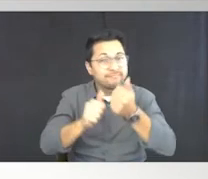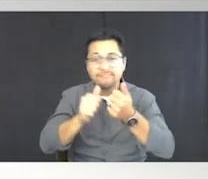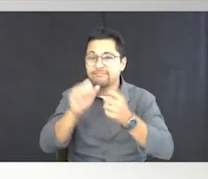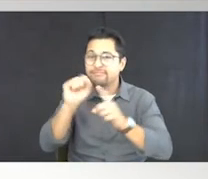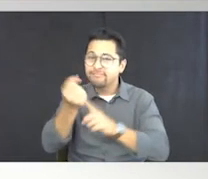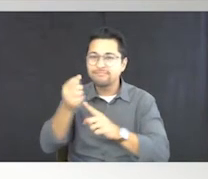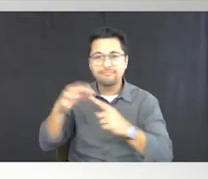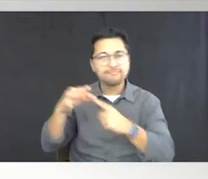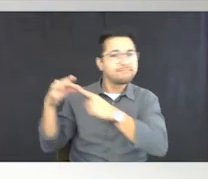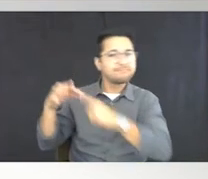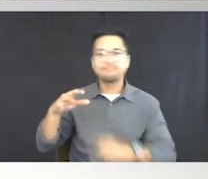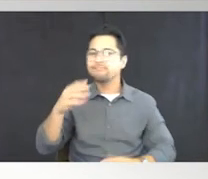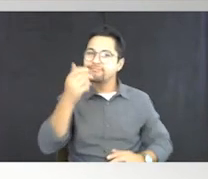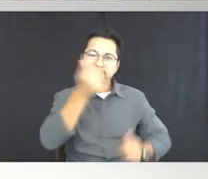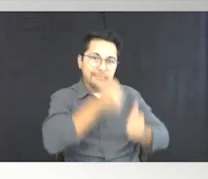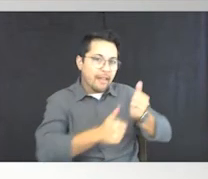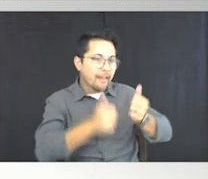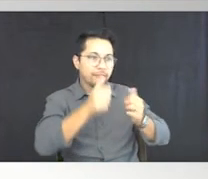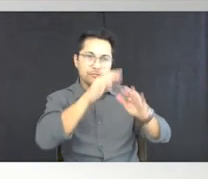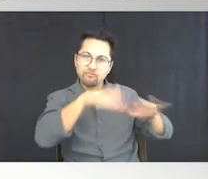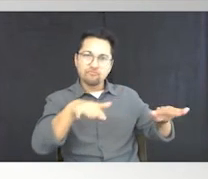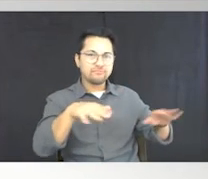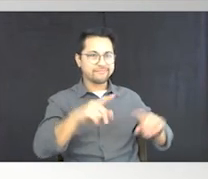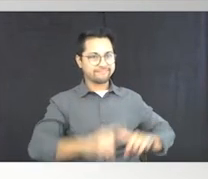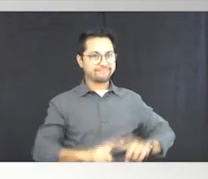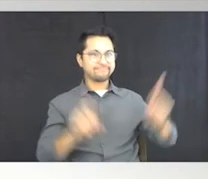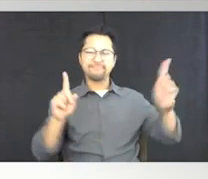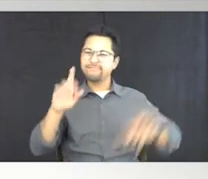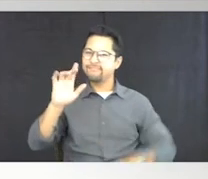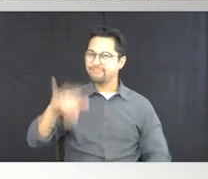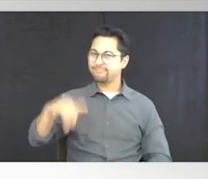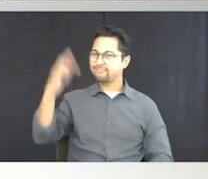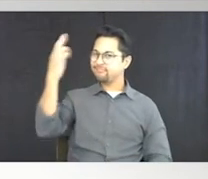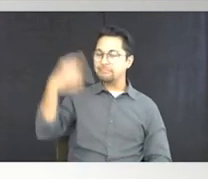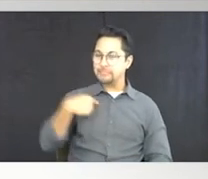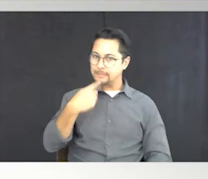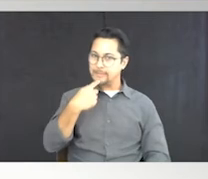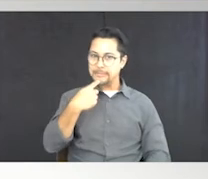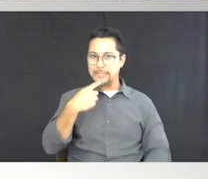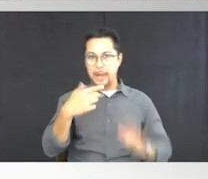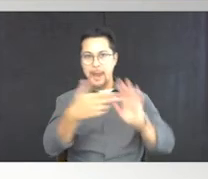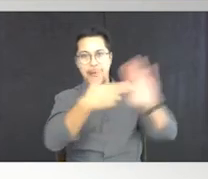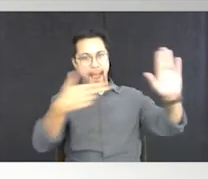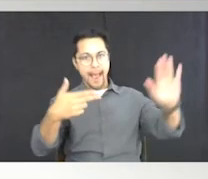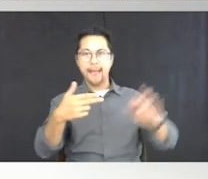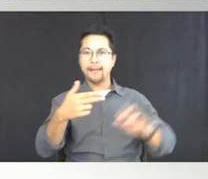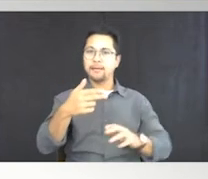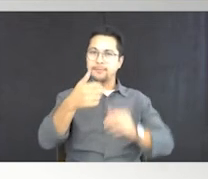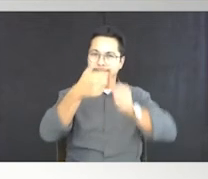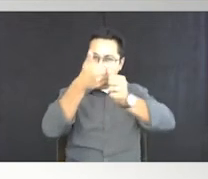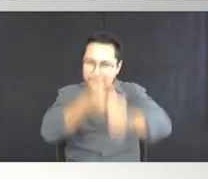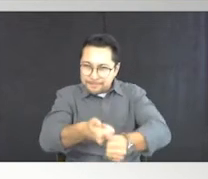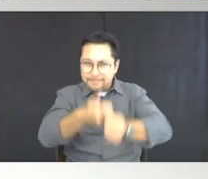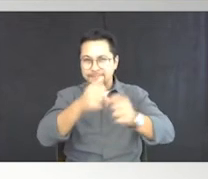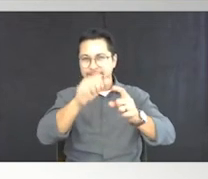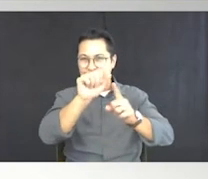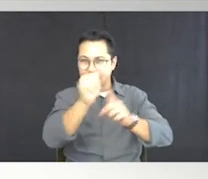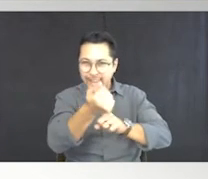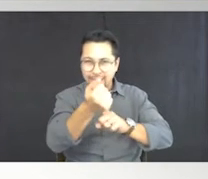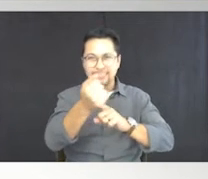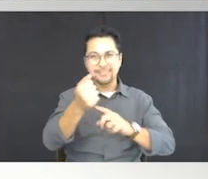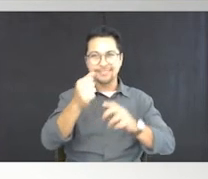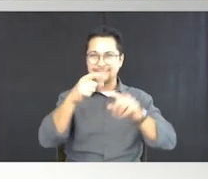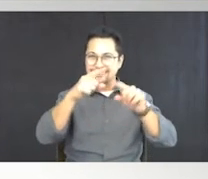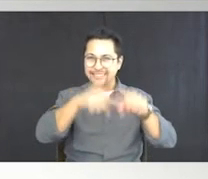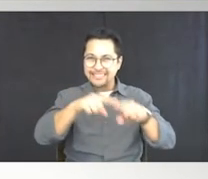child it's different. And so that's why they say it's a case-by-case basis. We look at